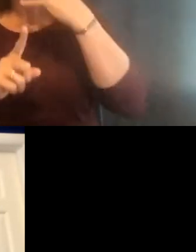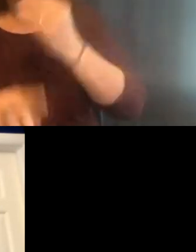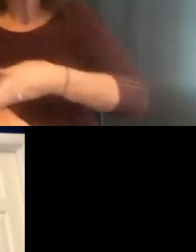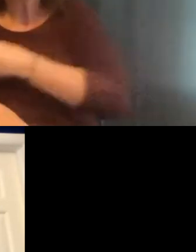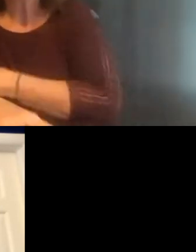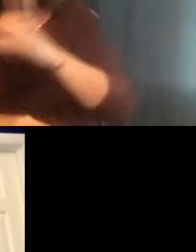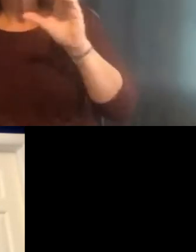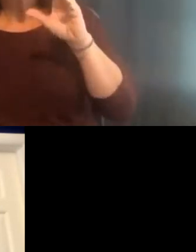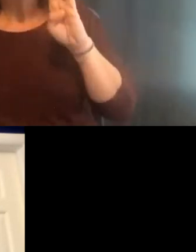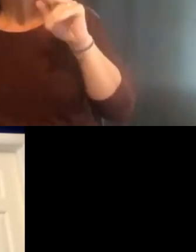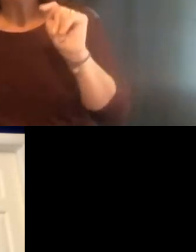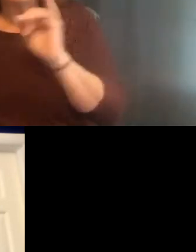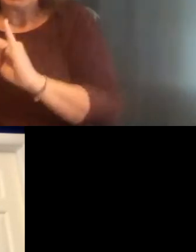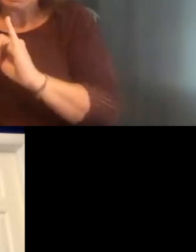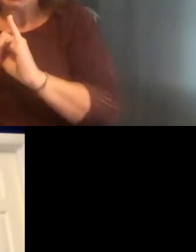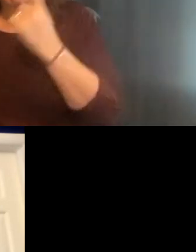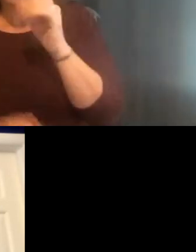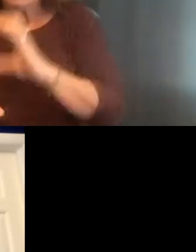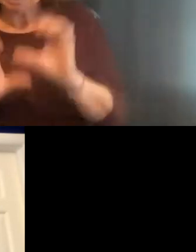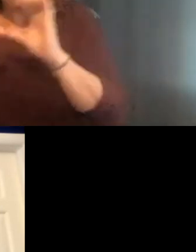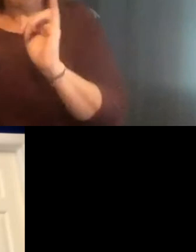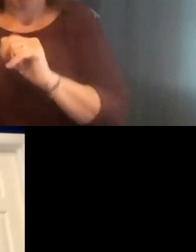CBT for insomnia, is more